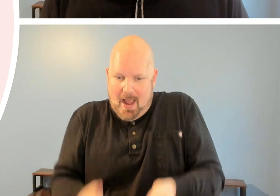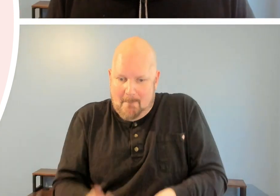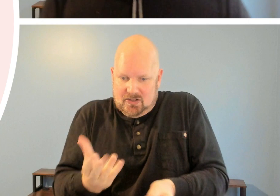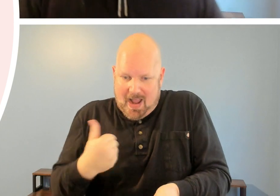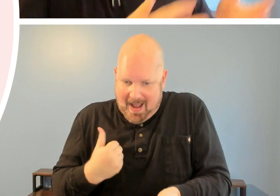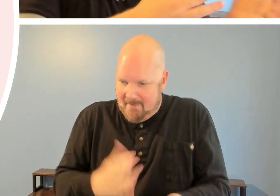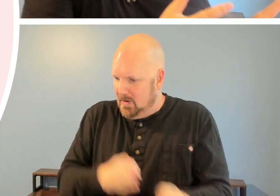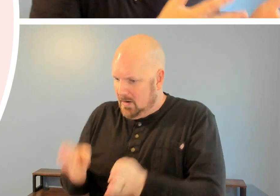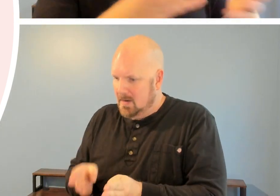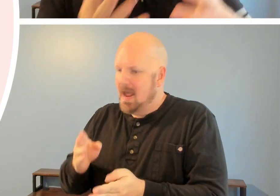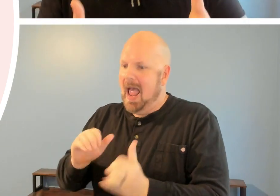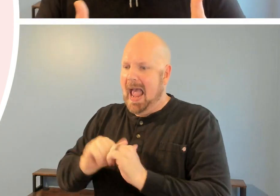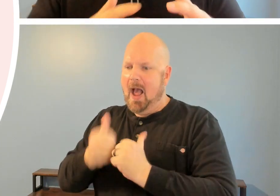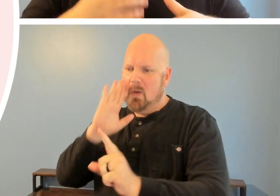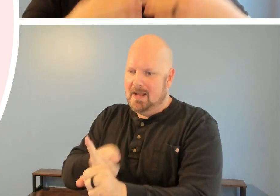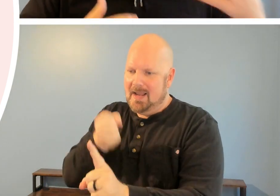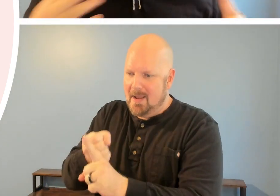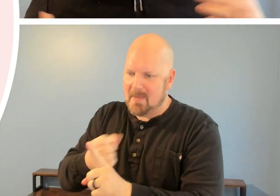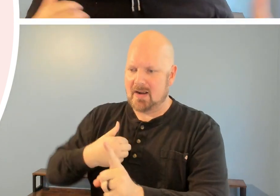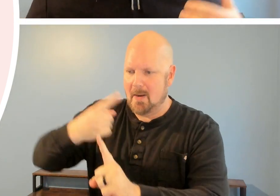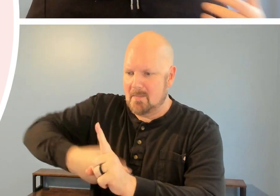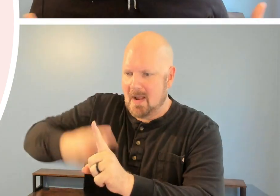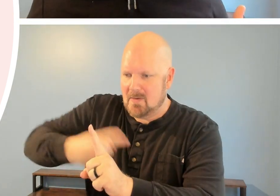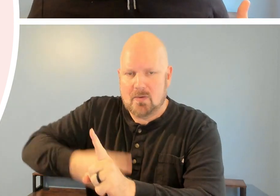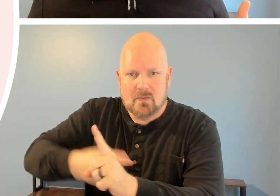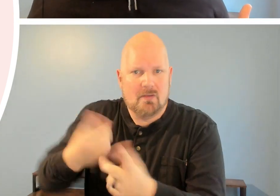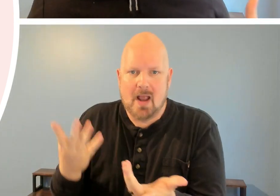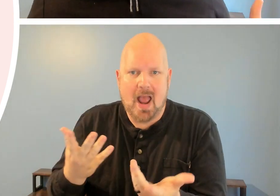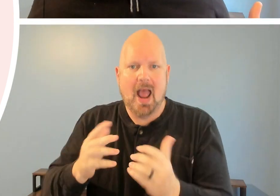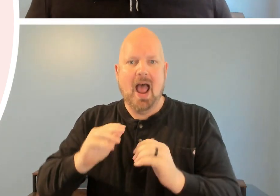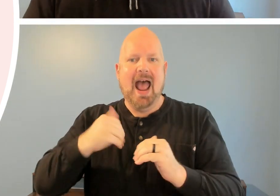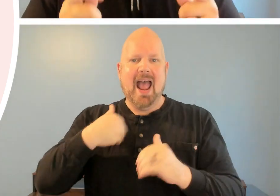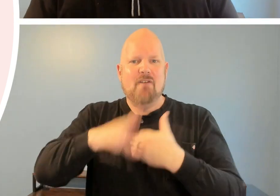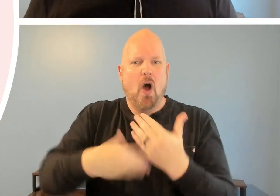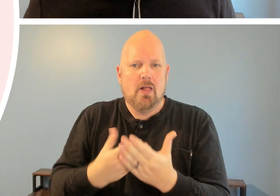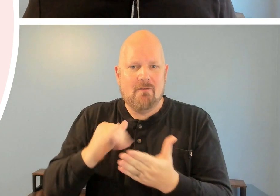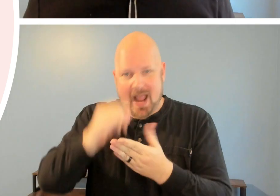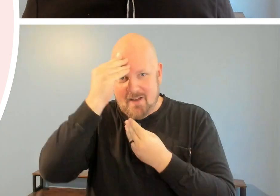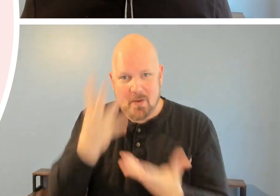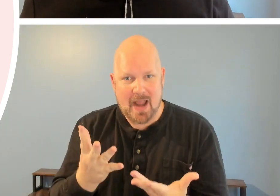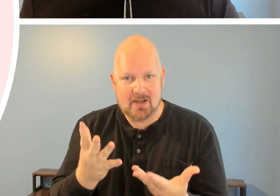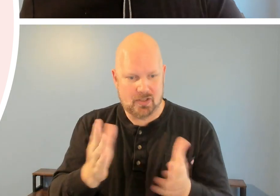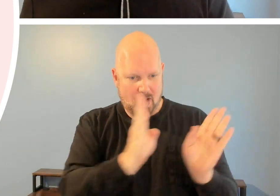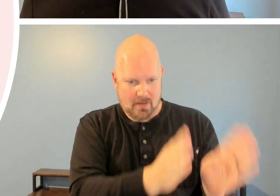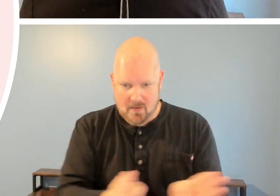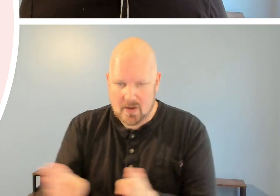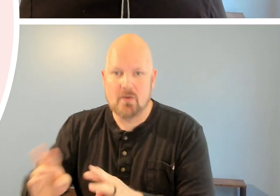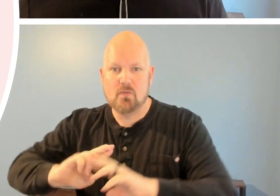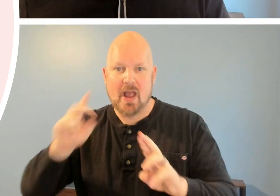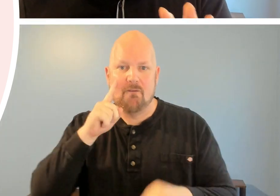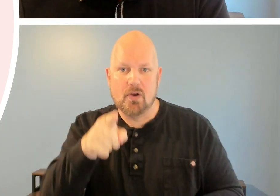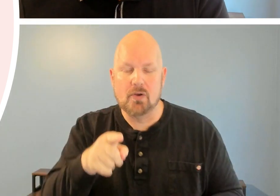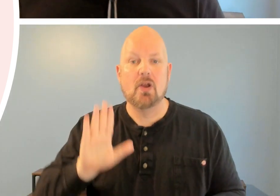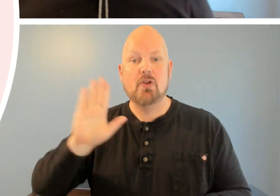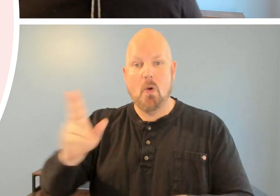to look like? If I change this or change that, have all of that information laid out for you. Your lender is going to run it multiple times for